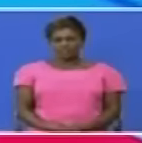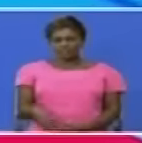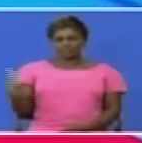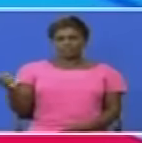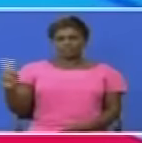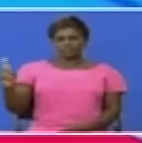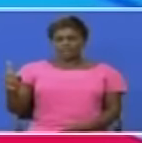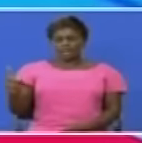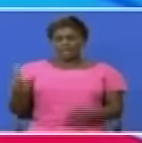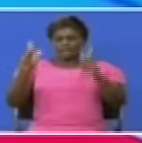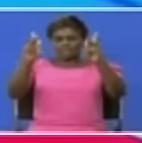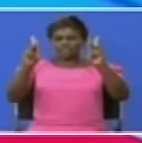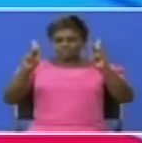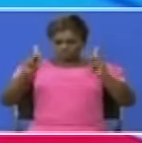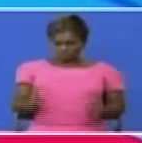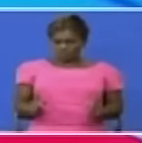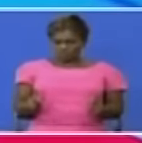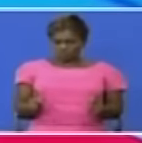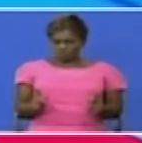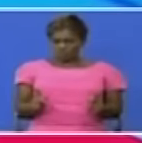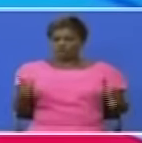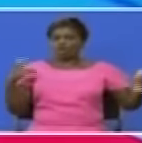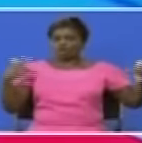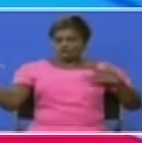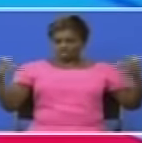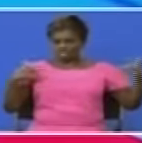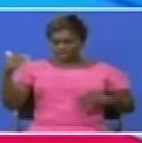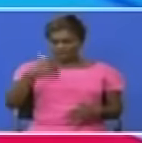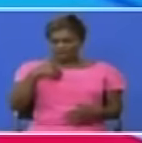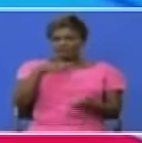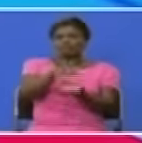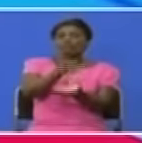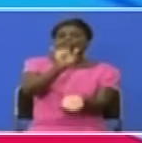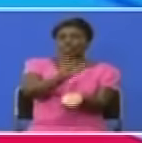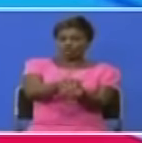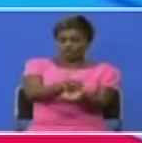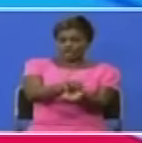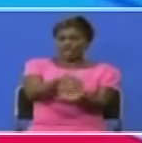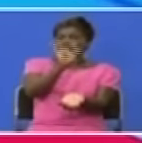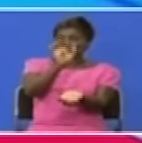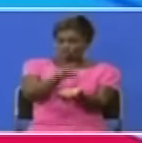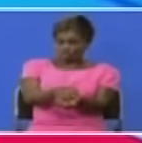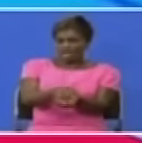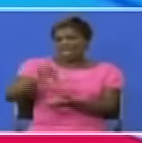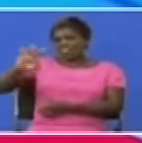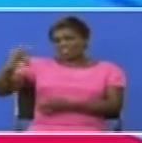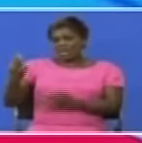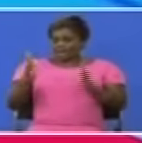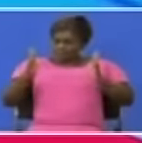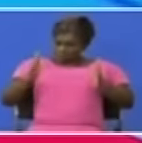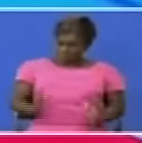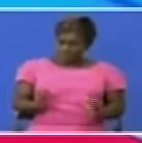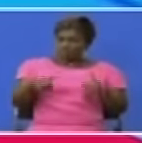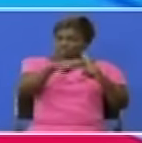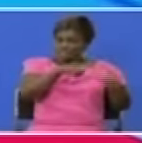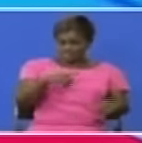Residents of Kisumu's Kotetni village have expressed concerns over the frequency of crocodile attacks after a third person was attacked in a span of